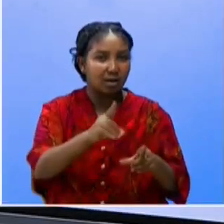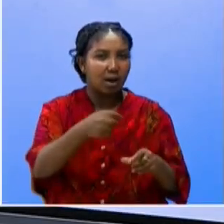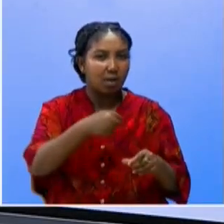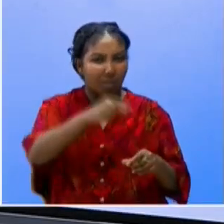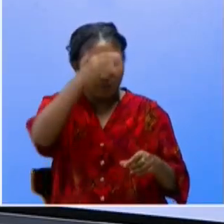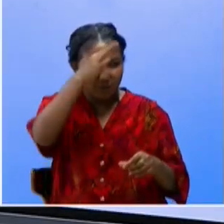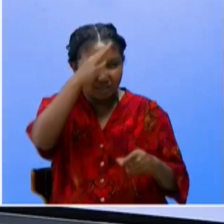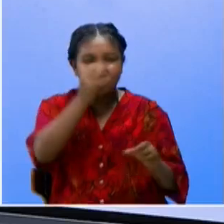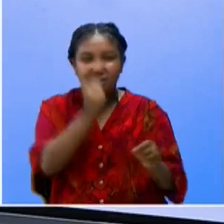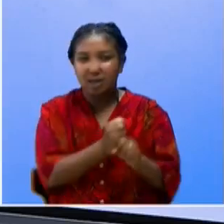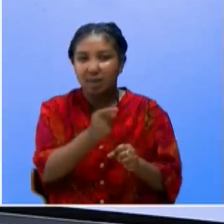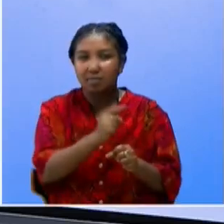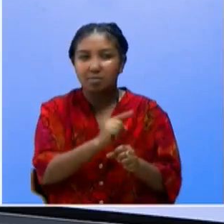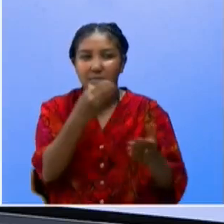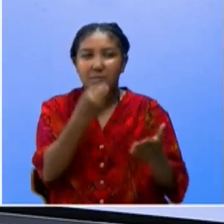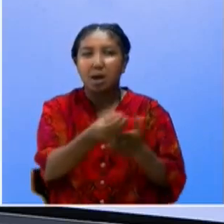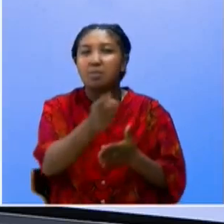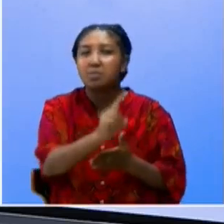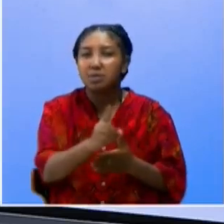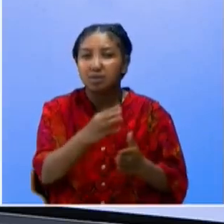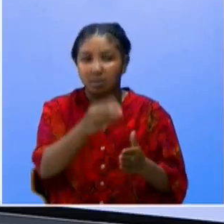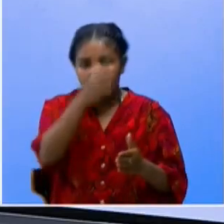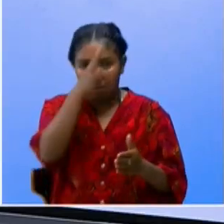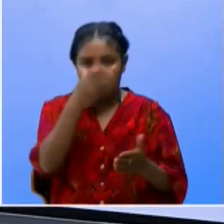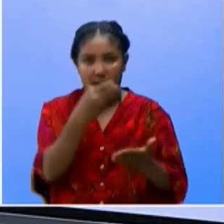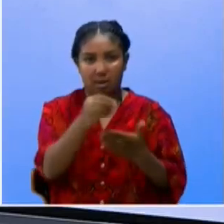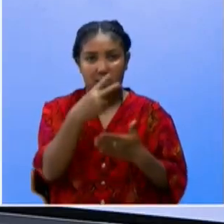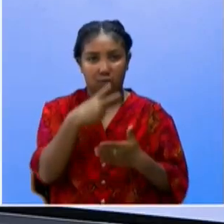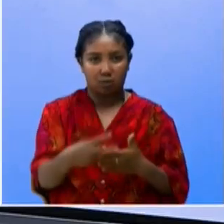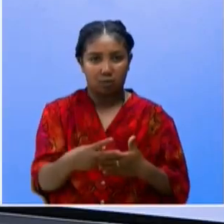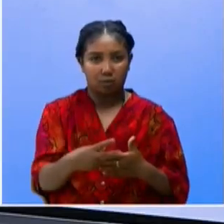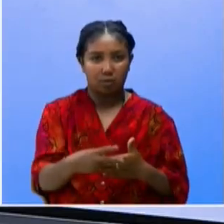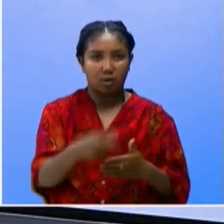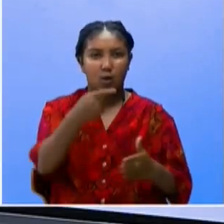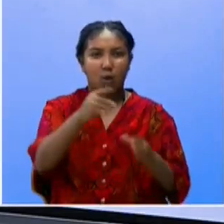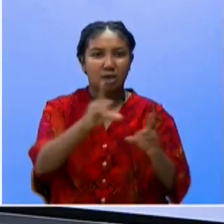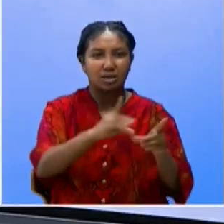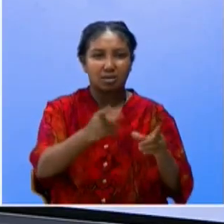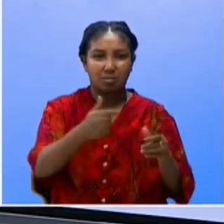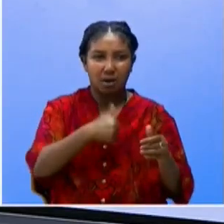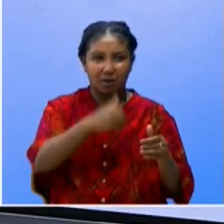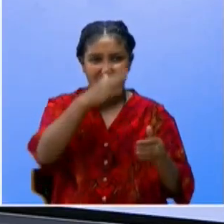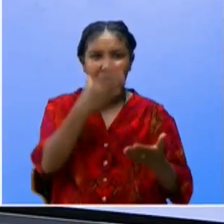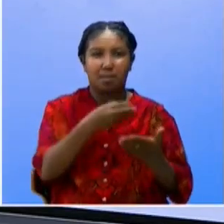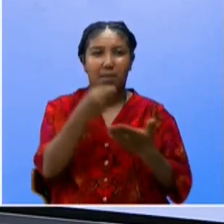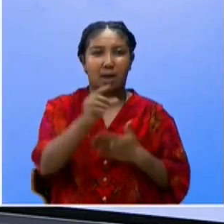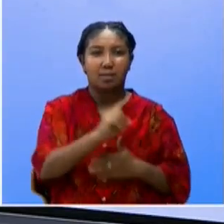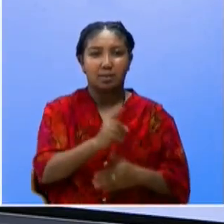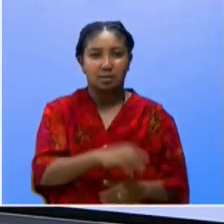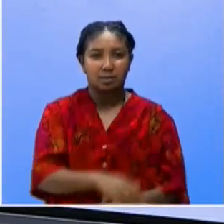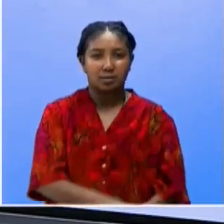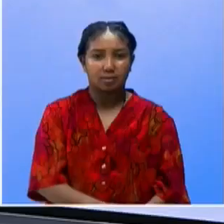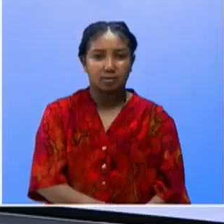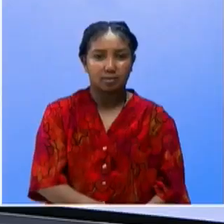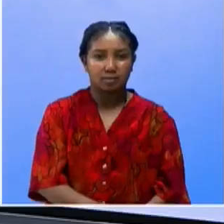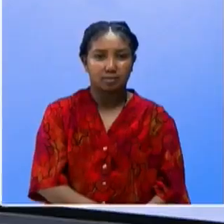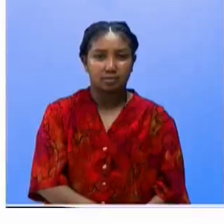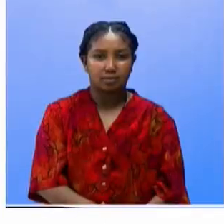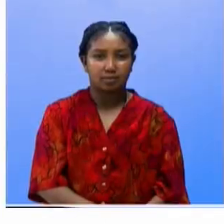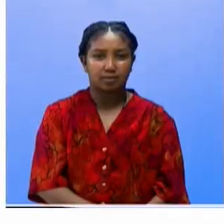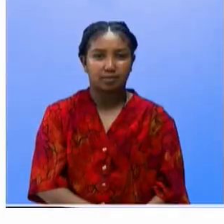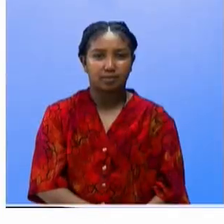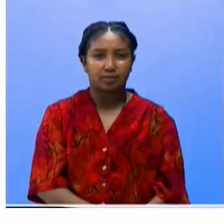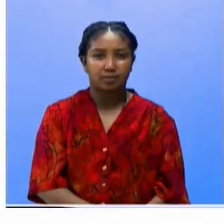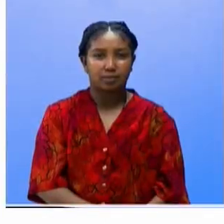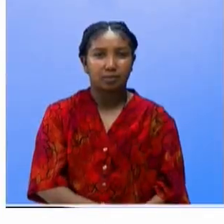my father buy? Look, what did my father buy? Yes,